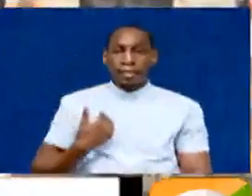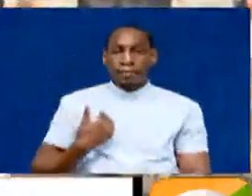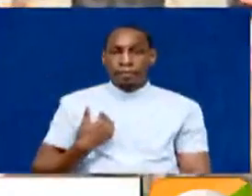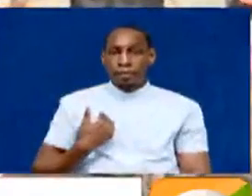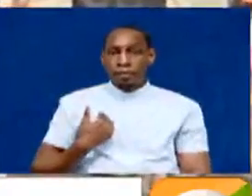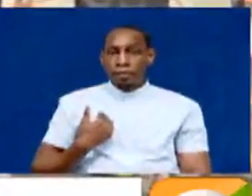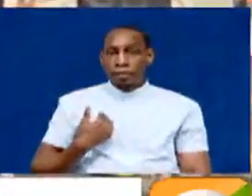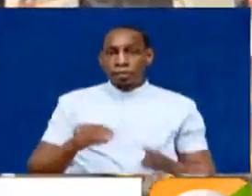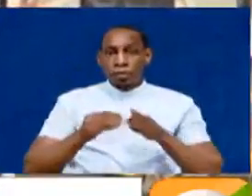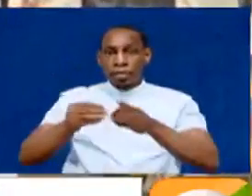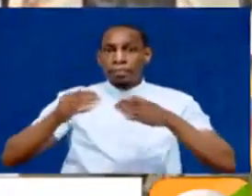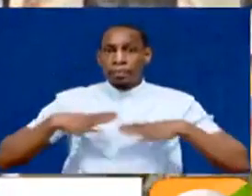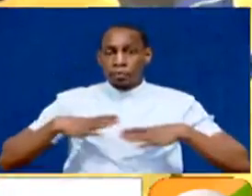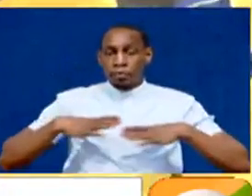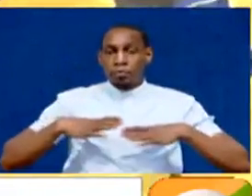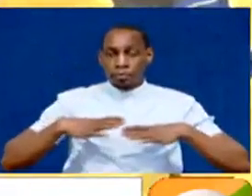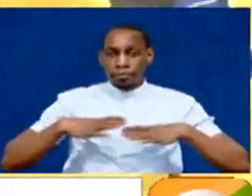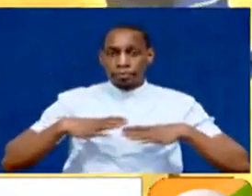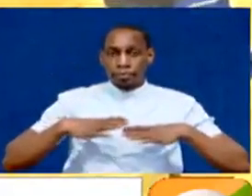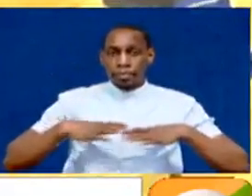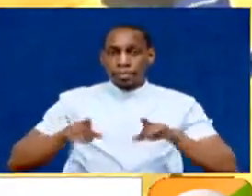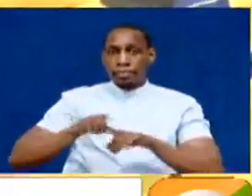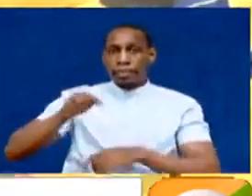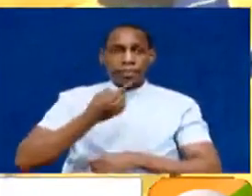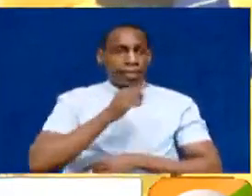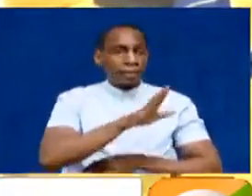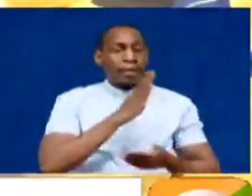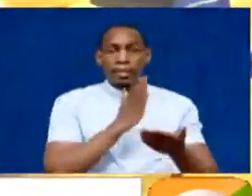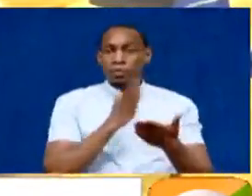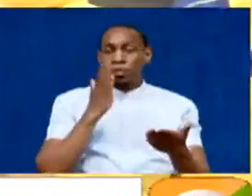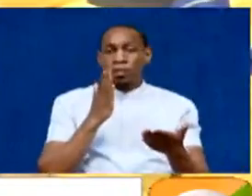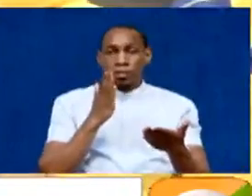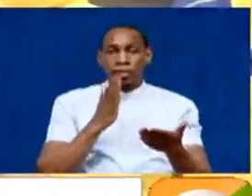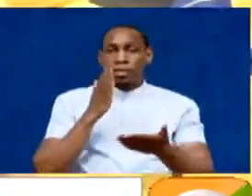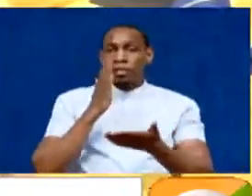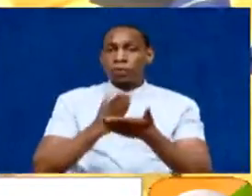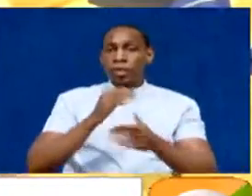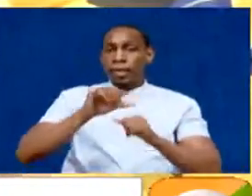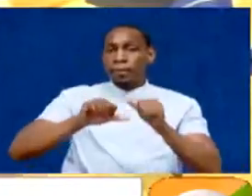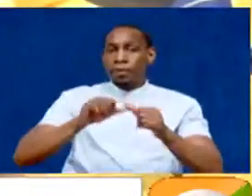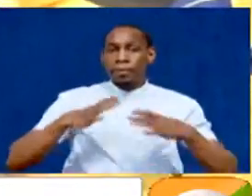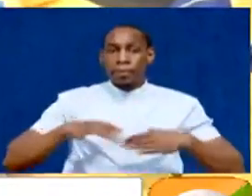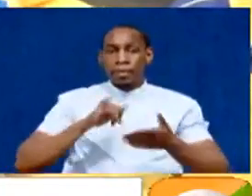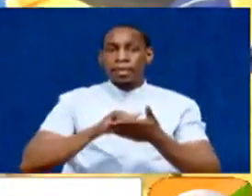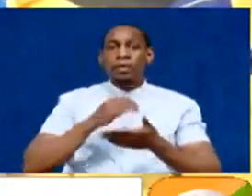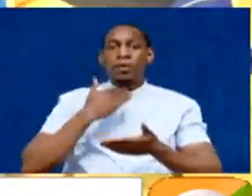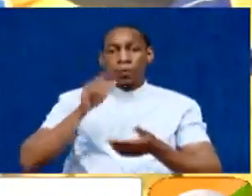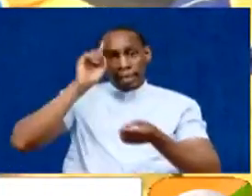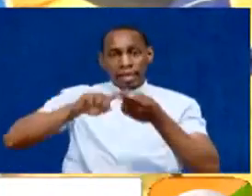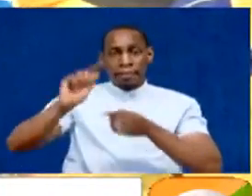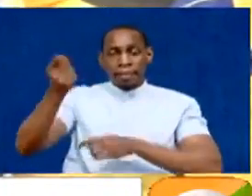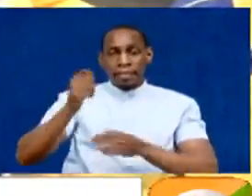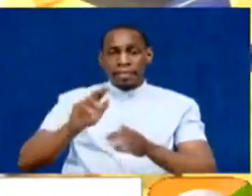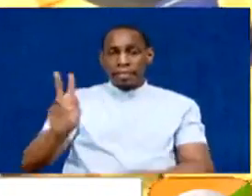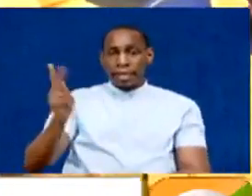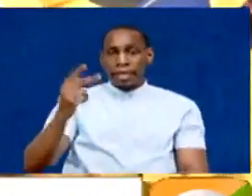to guide our people on leadership. We must tell them the truth about those who want to become president of the